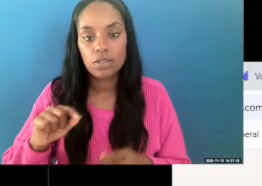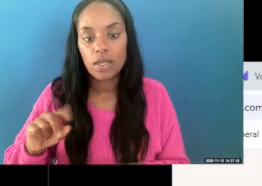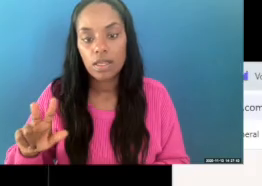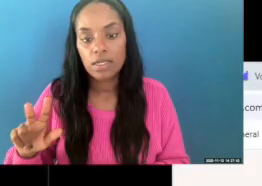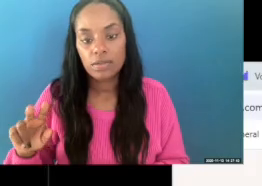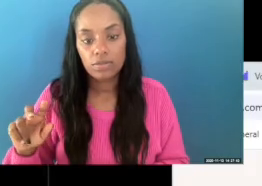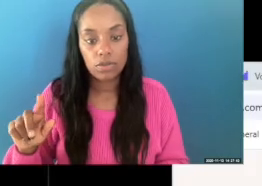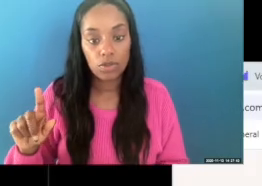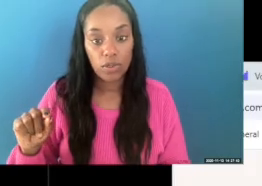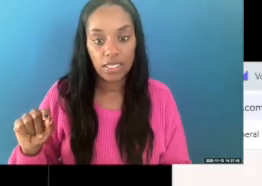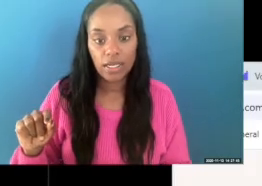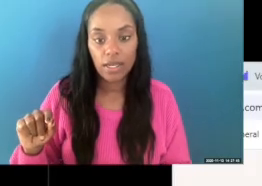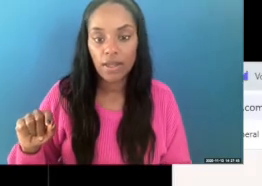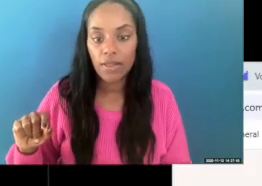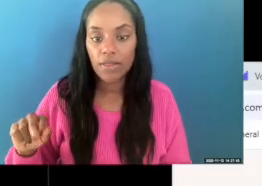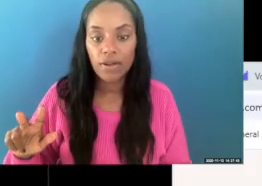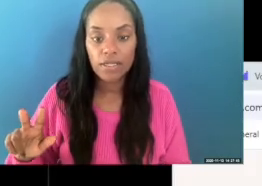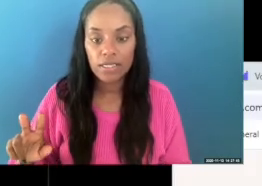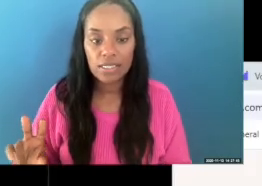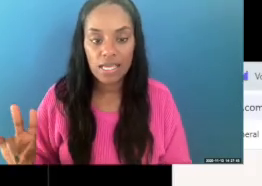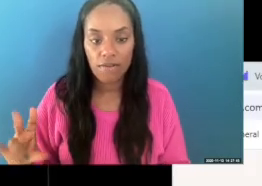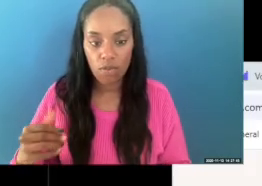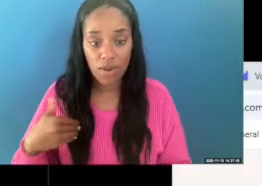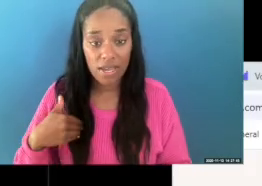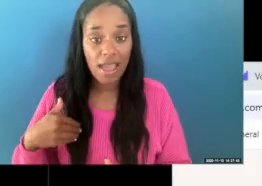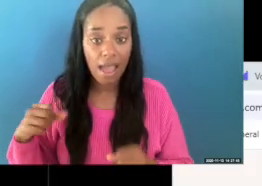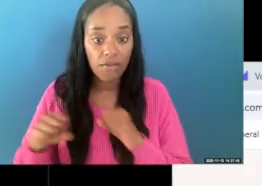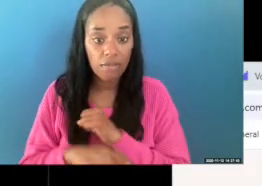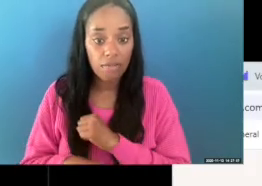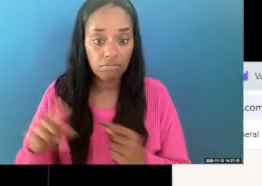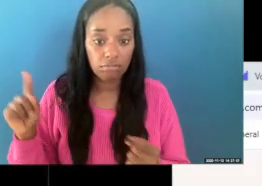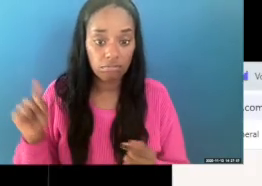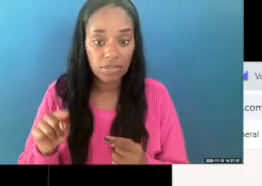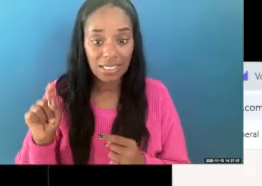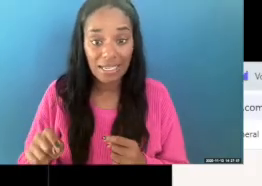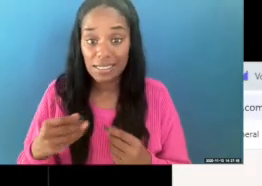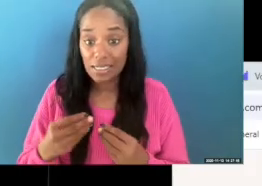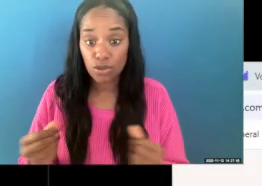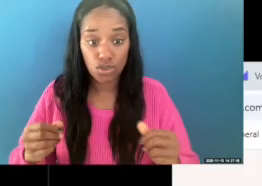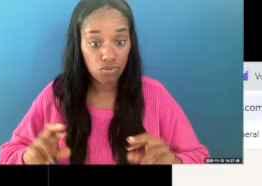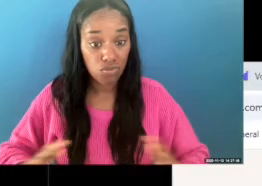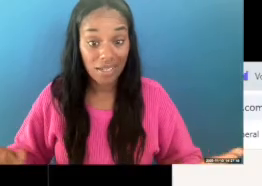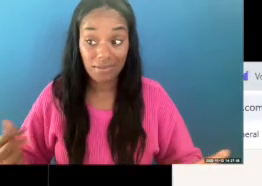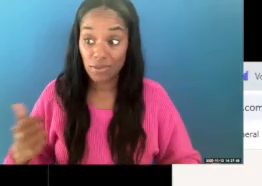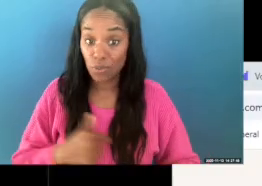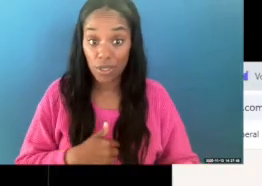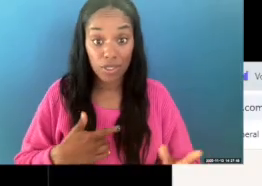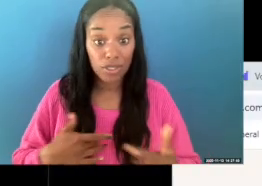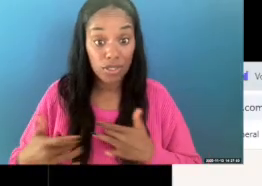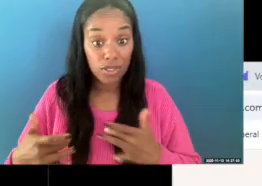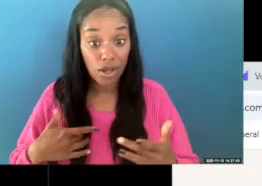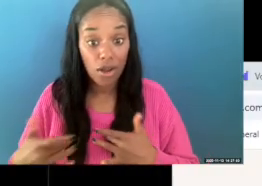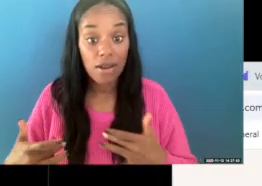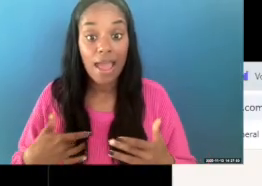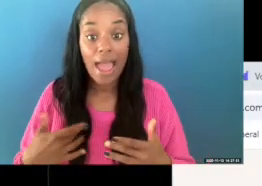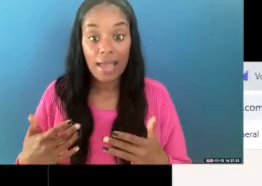and 2031 wasn't really part of the conversation. It was really a federal attainment deadline in 2037. So we have